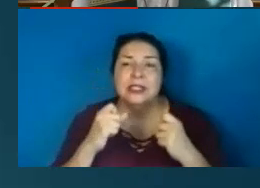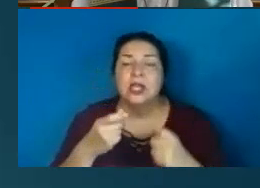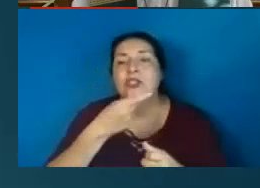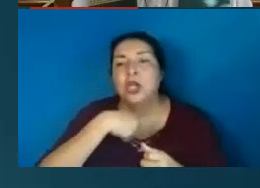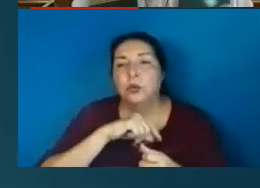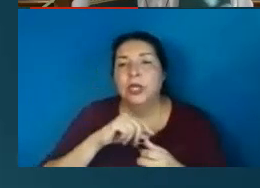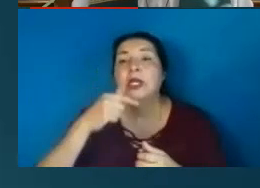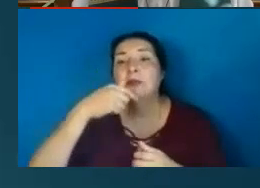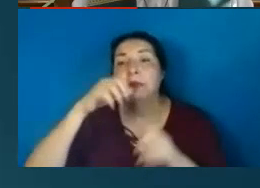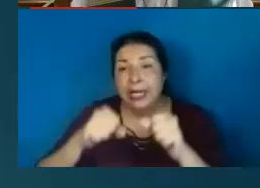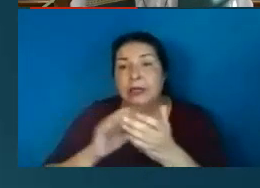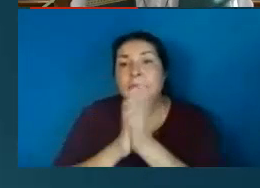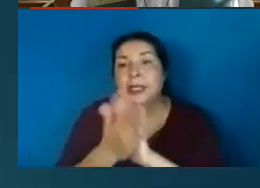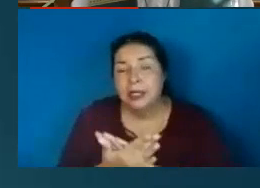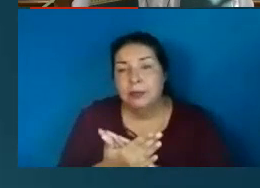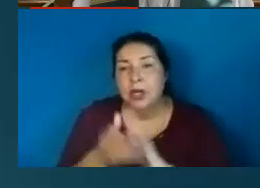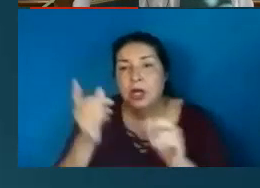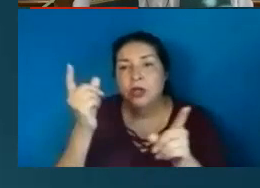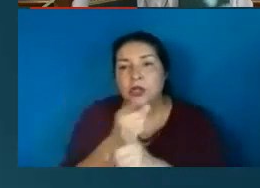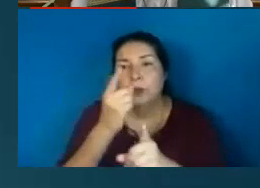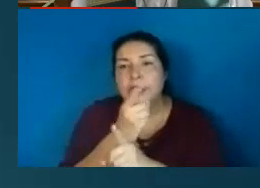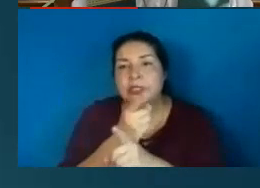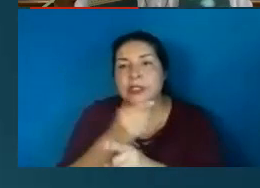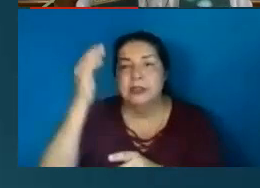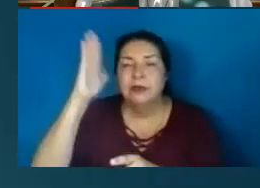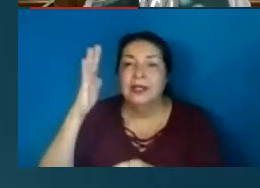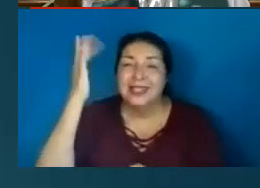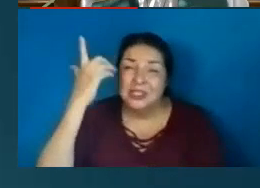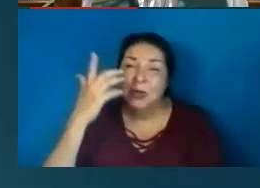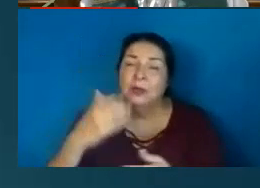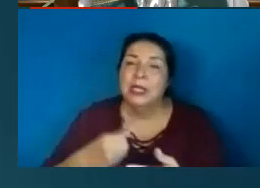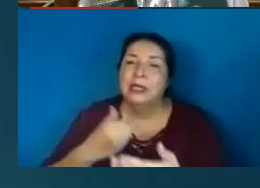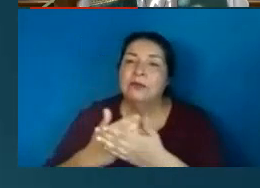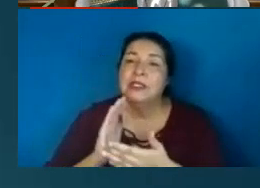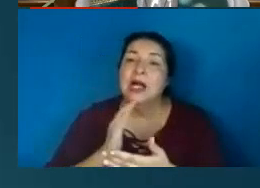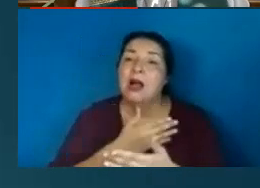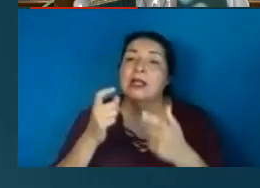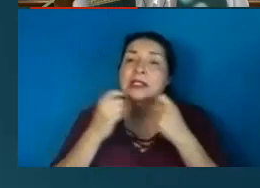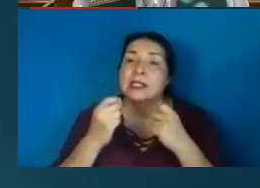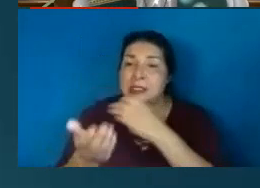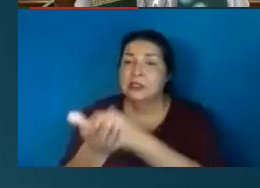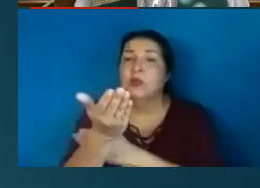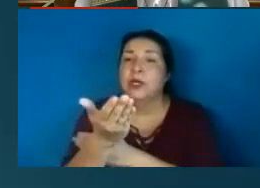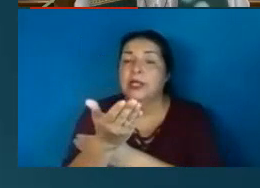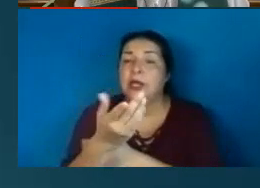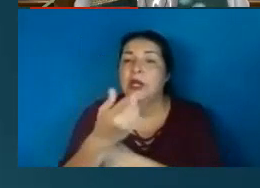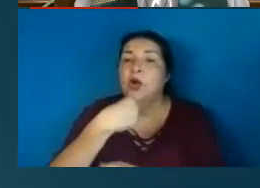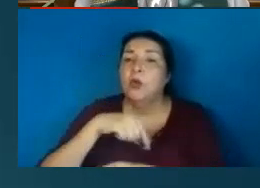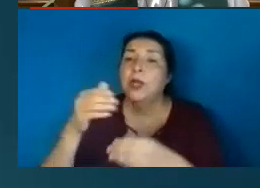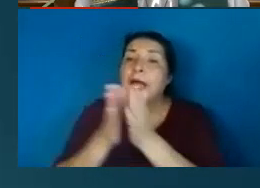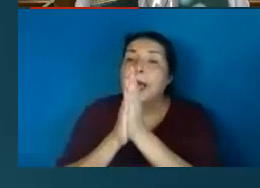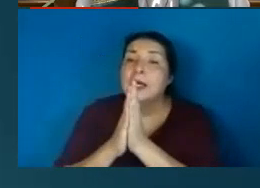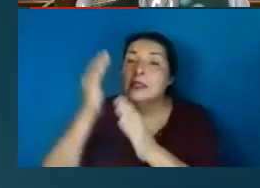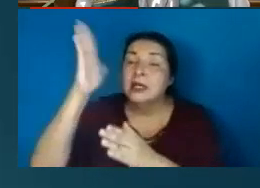of God. That is why we confessed our own sins this morning. We asked God to forgive us.